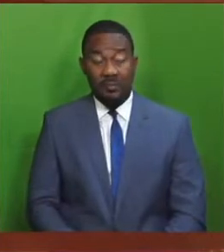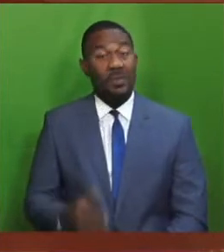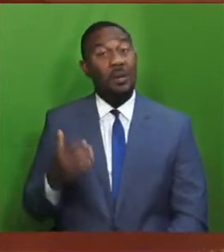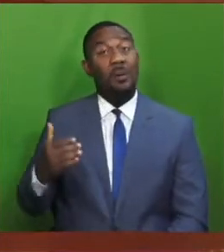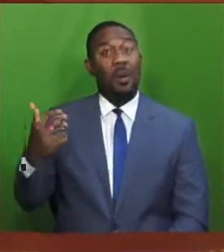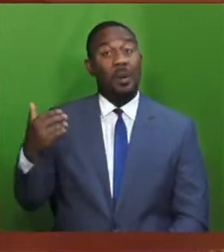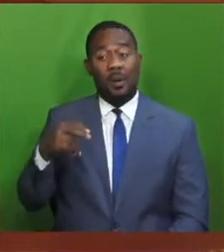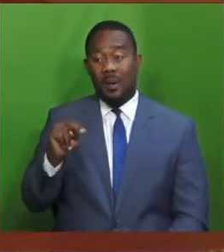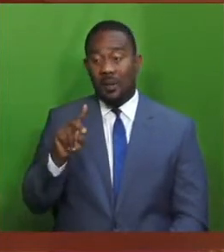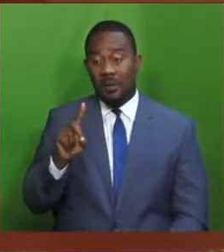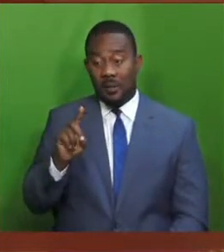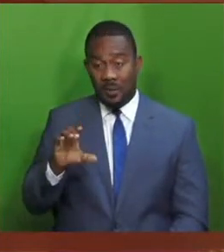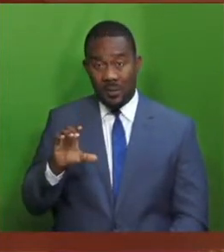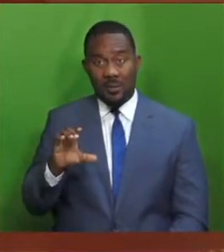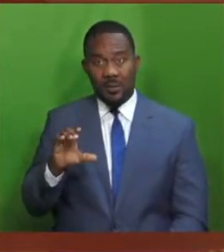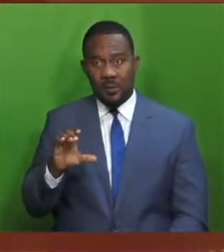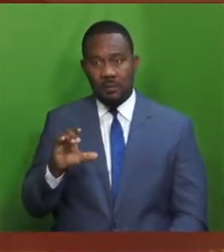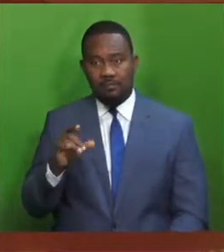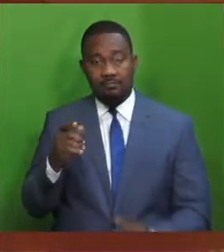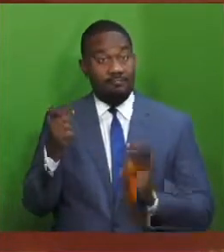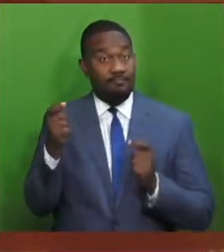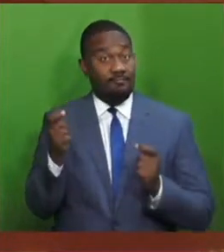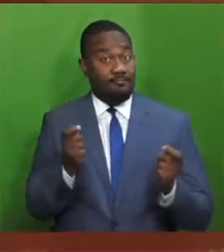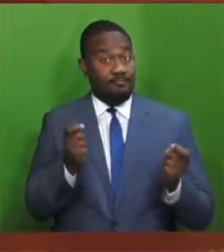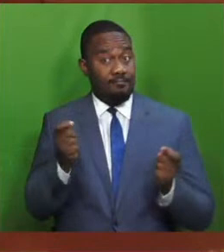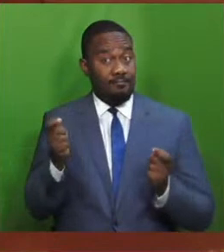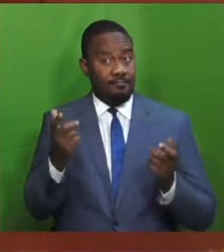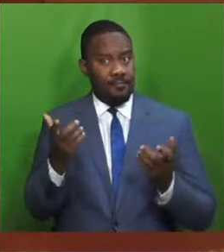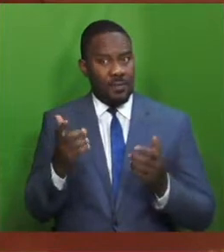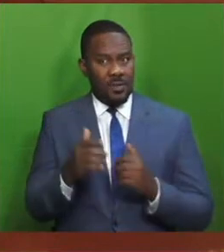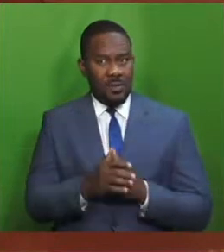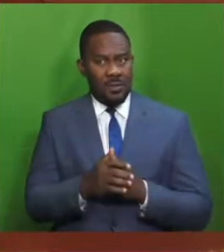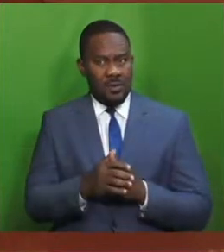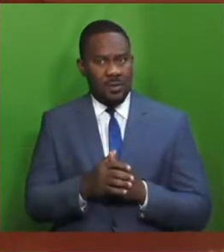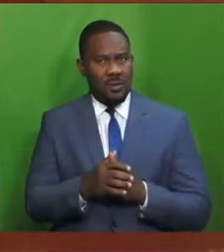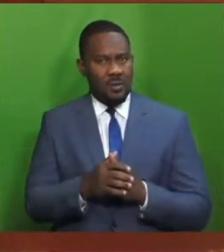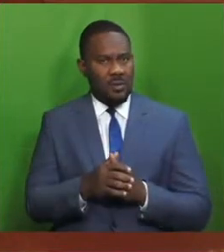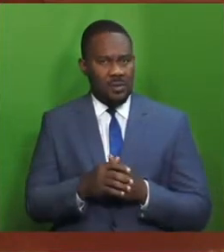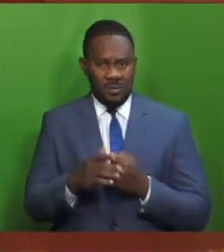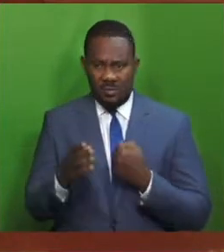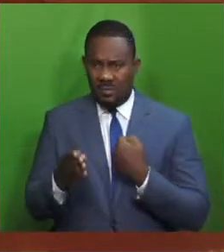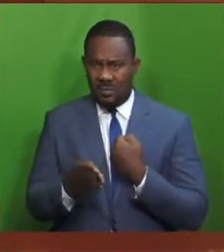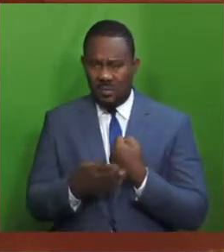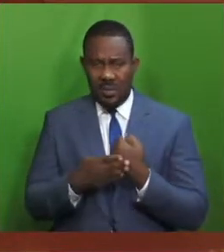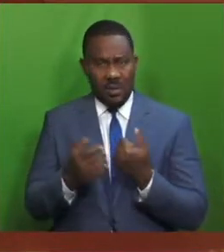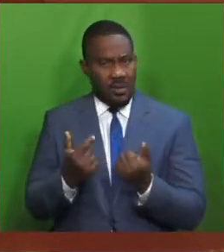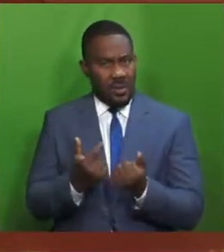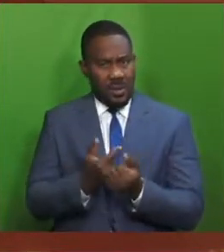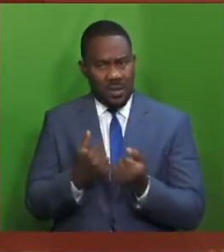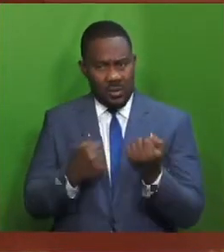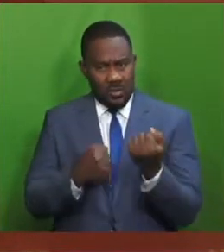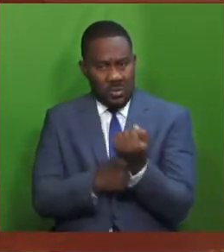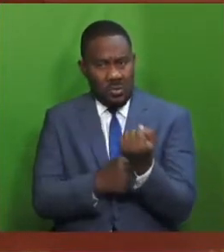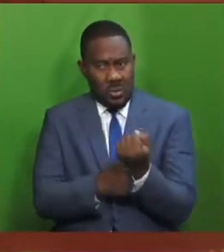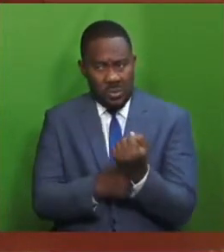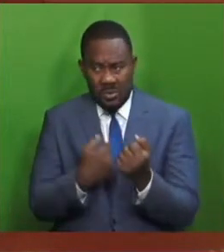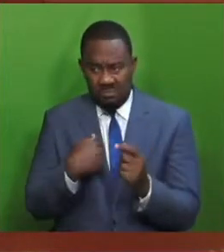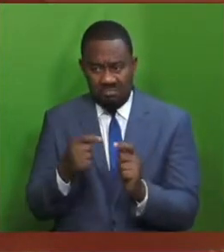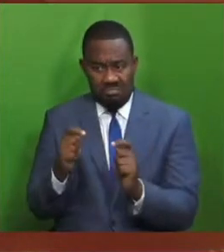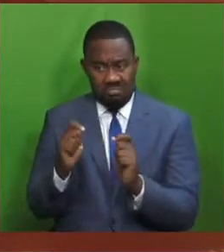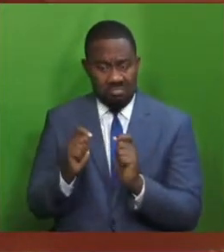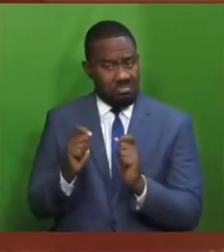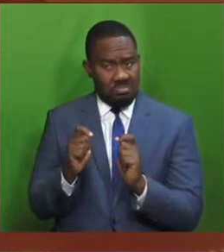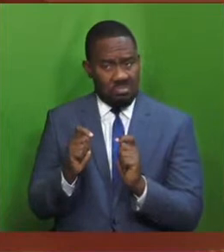administration, we have not had the benefit of benefiting from a Bank of Ghana support. They have. The Bank of Ghana